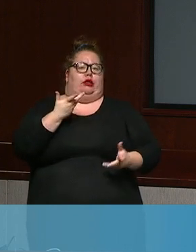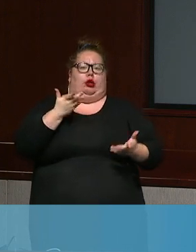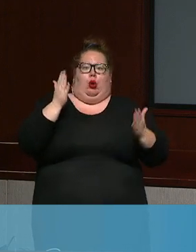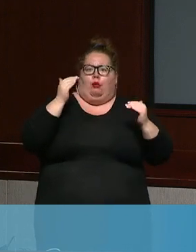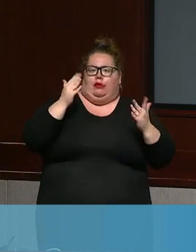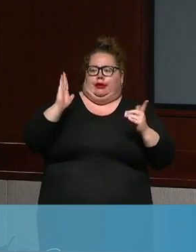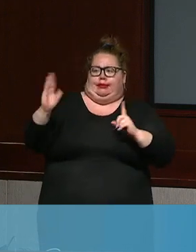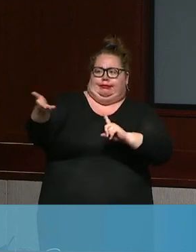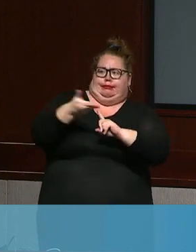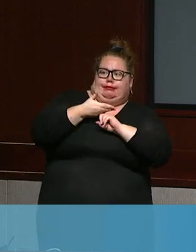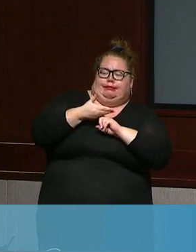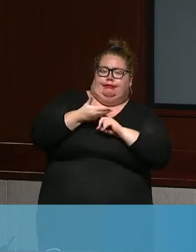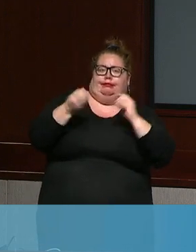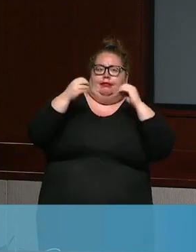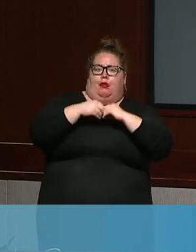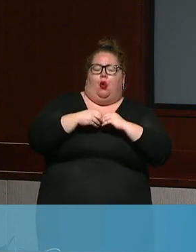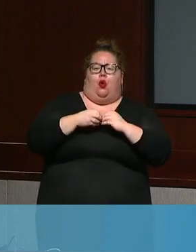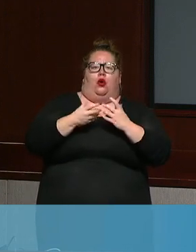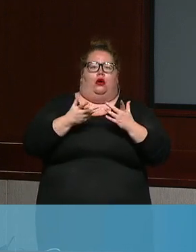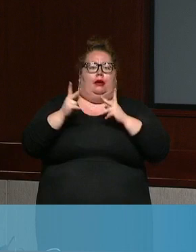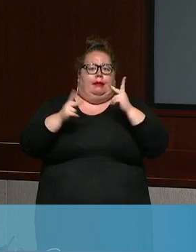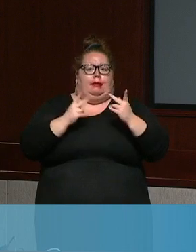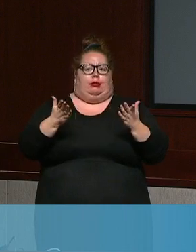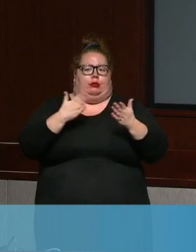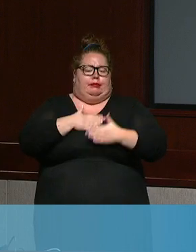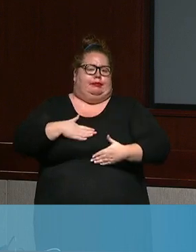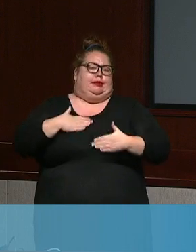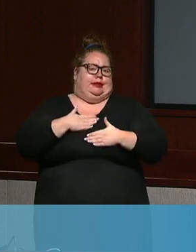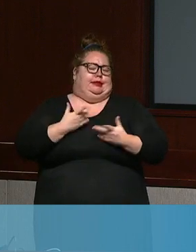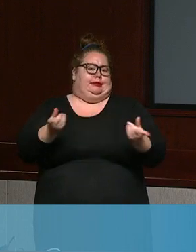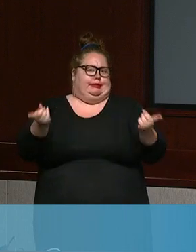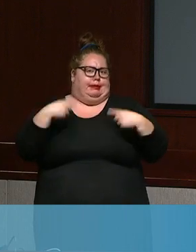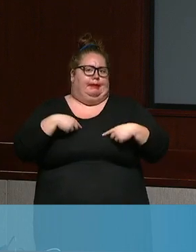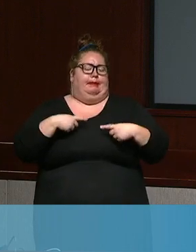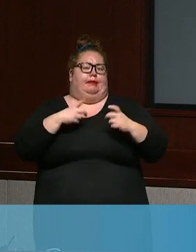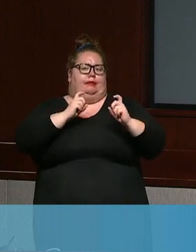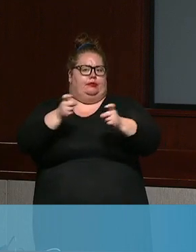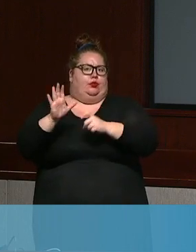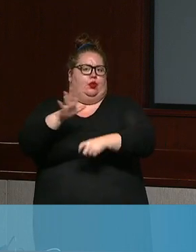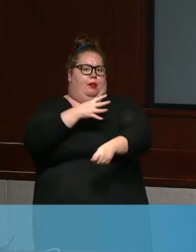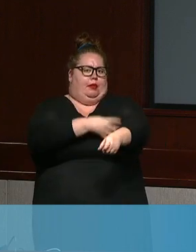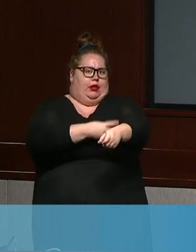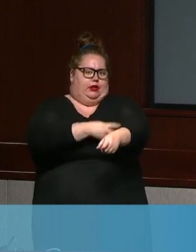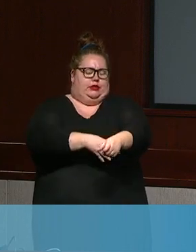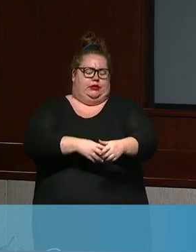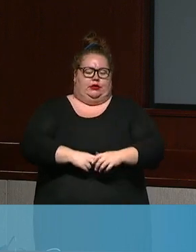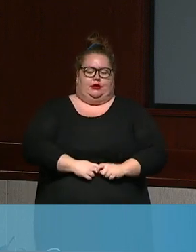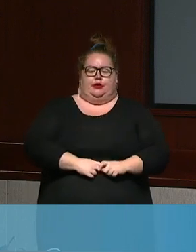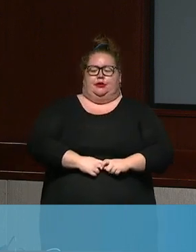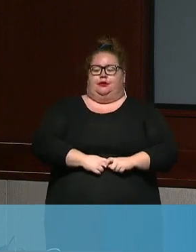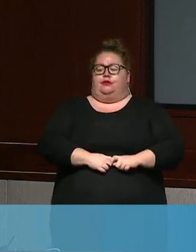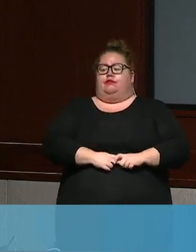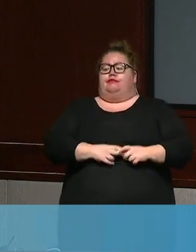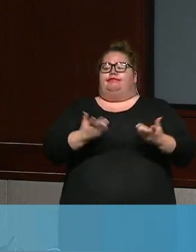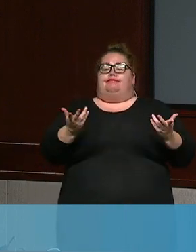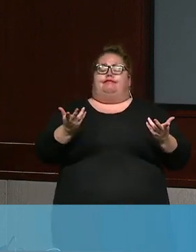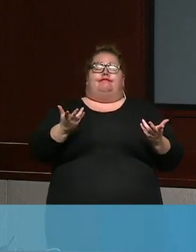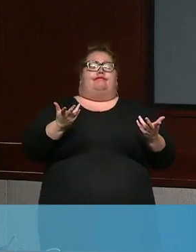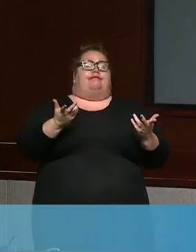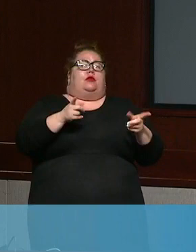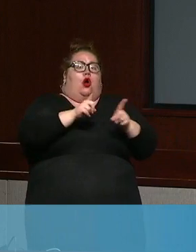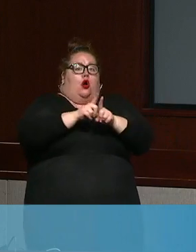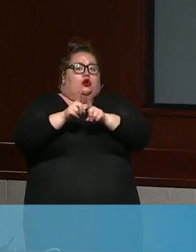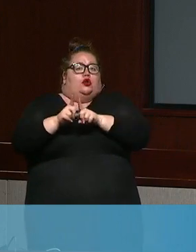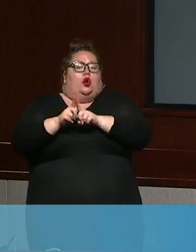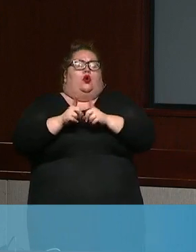go in and donate their plasma. In addition to that, and I don't want to get into all the weeds, there's some